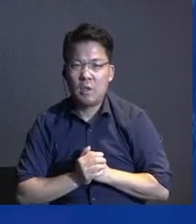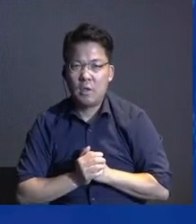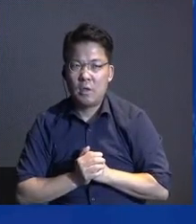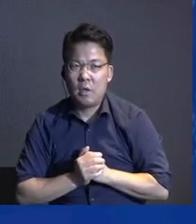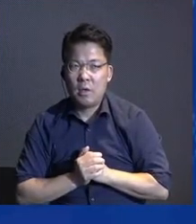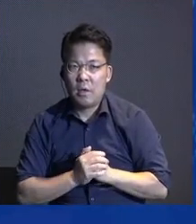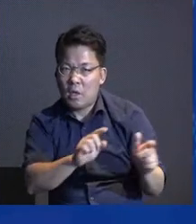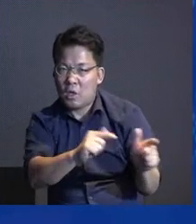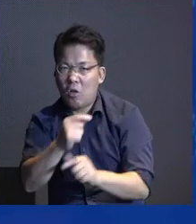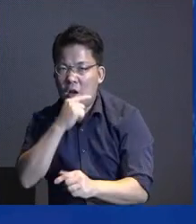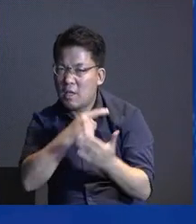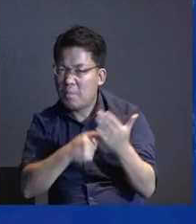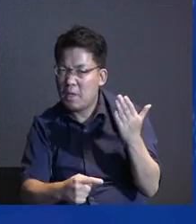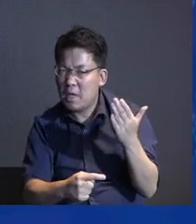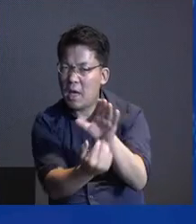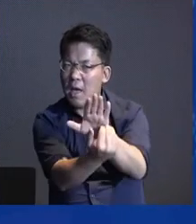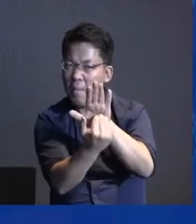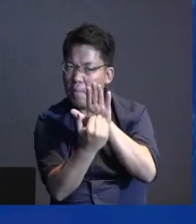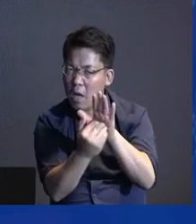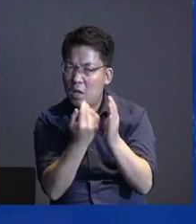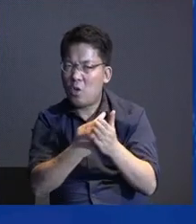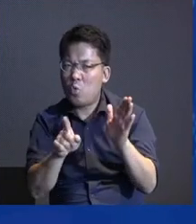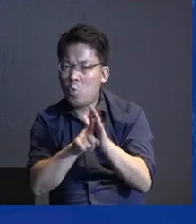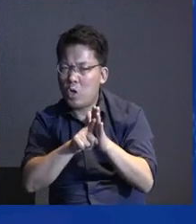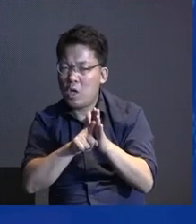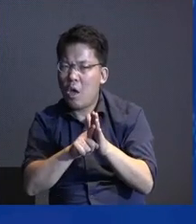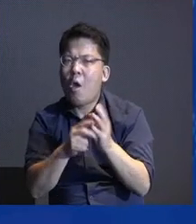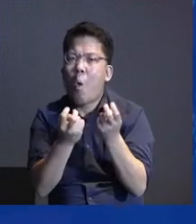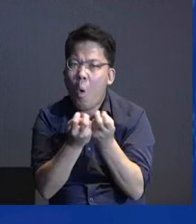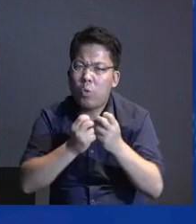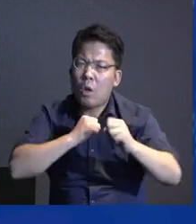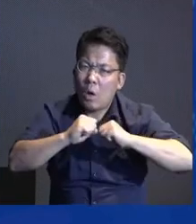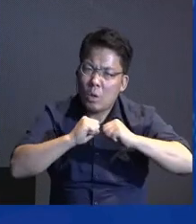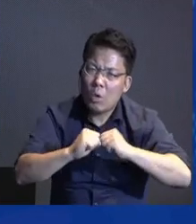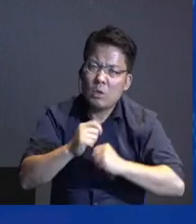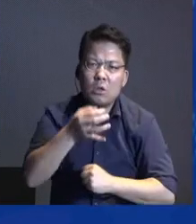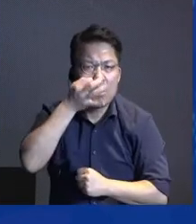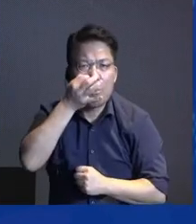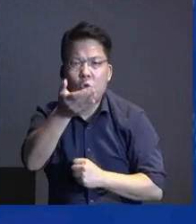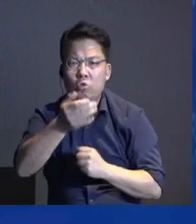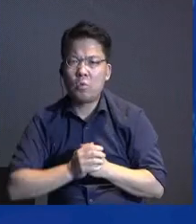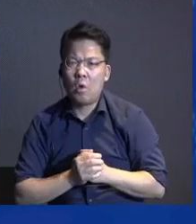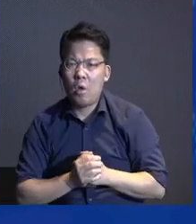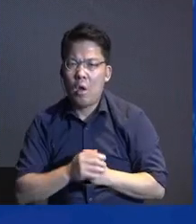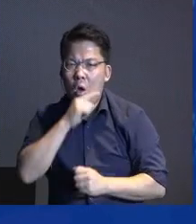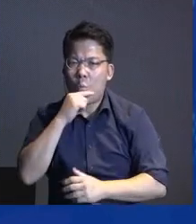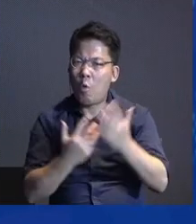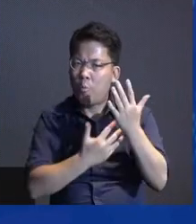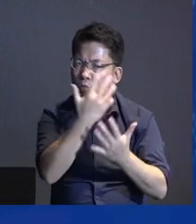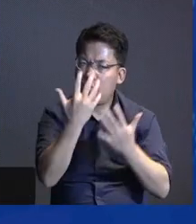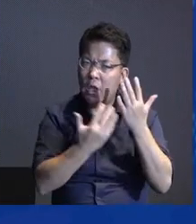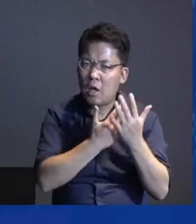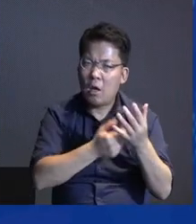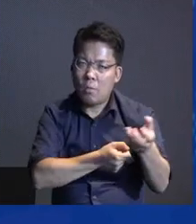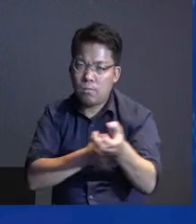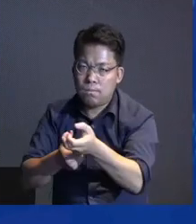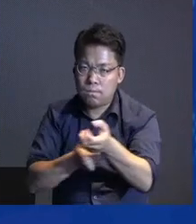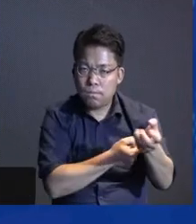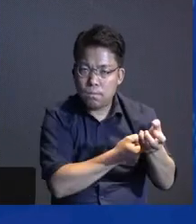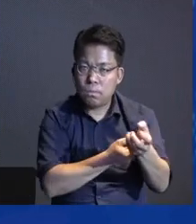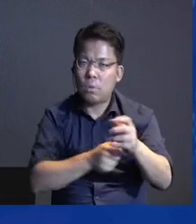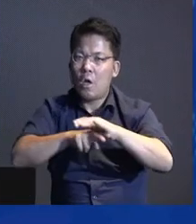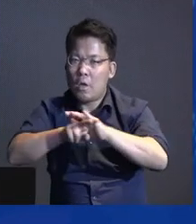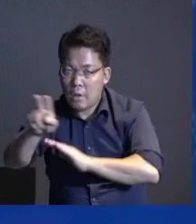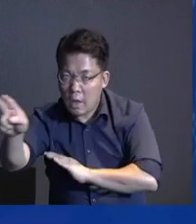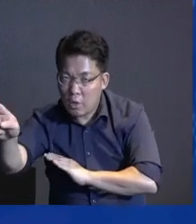residents experiencing the fire extinction, the emergency cooking, and the evacuation training.